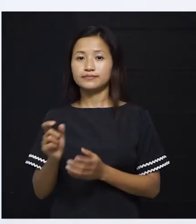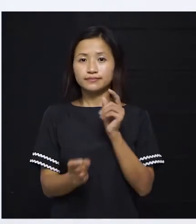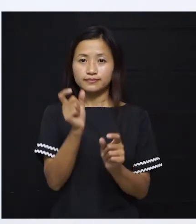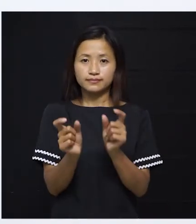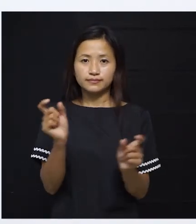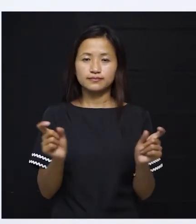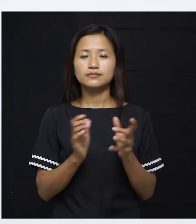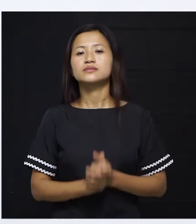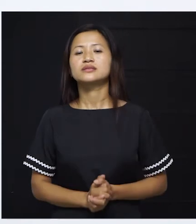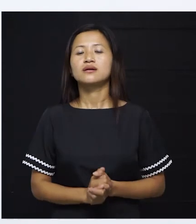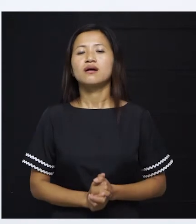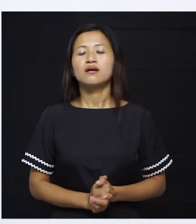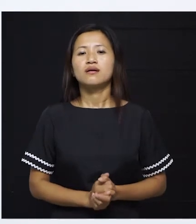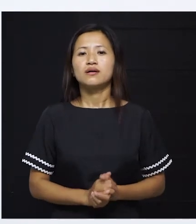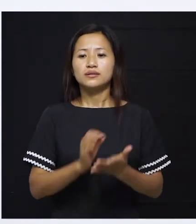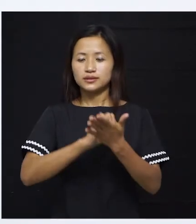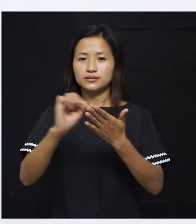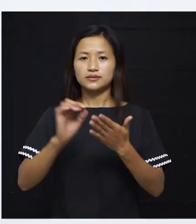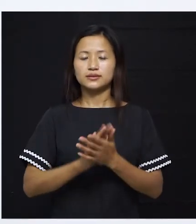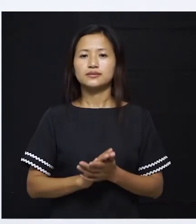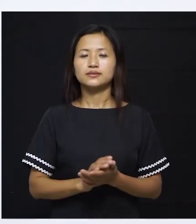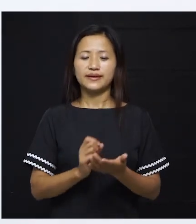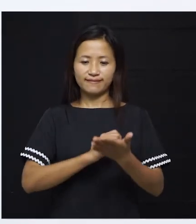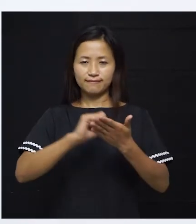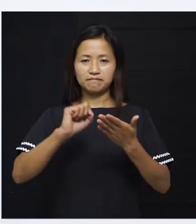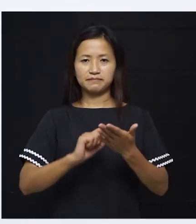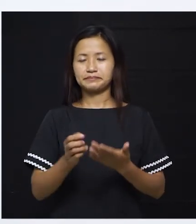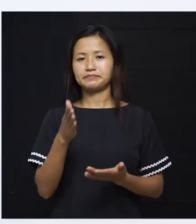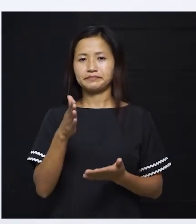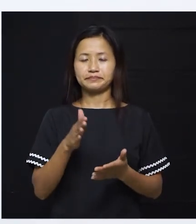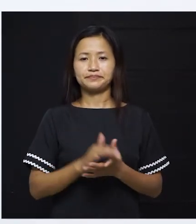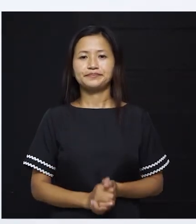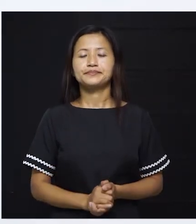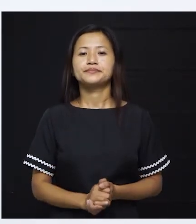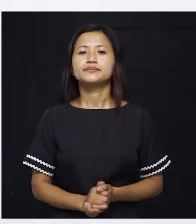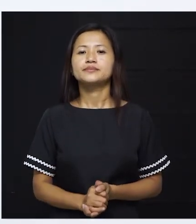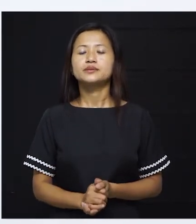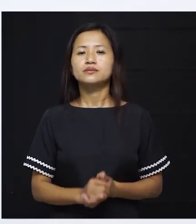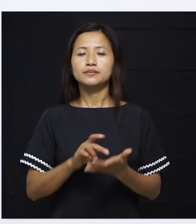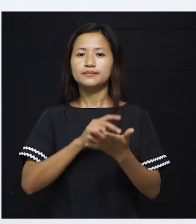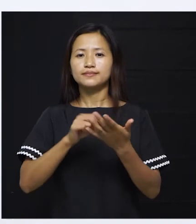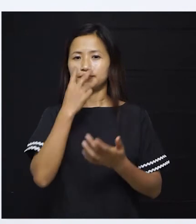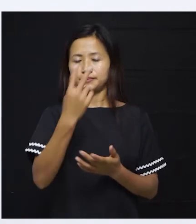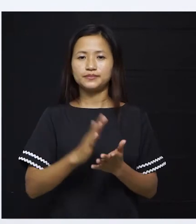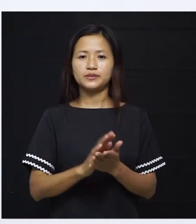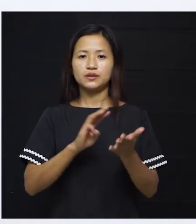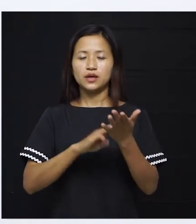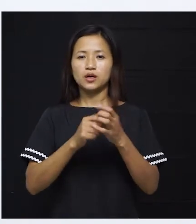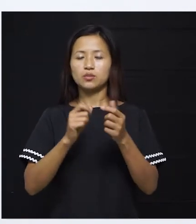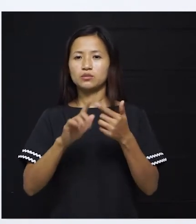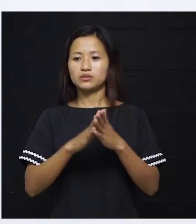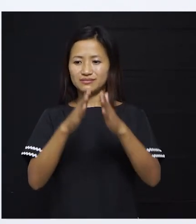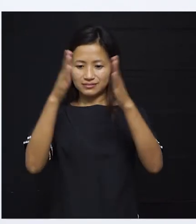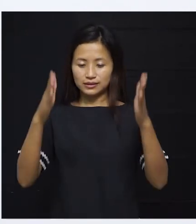the sources. One is the written and the unwritten. Apart from this written and unwritten, we can see some monoliths,